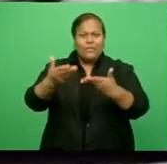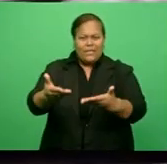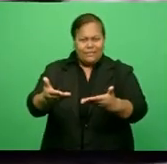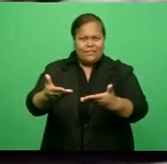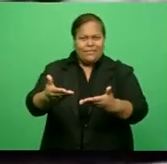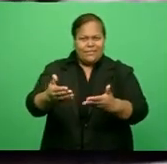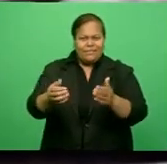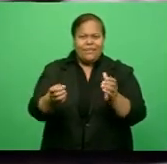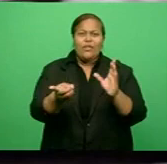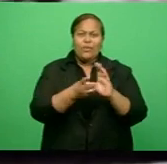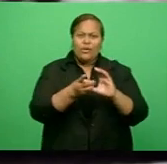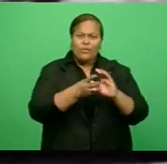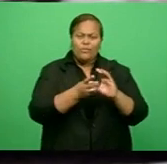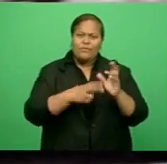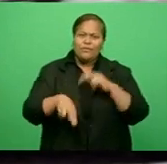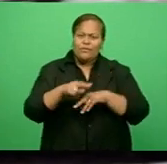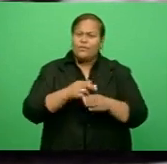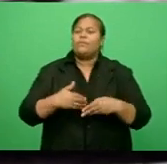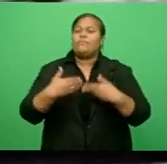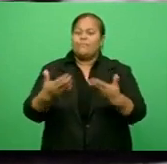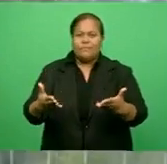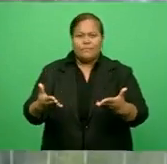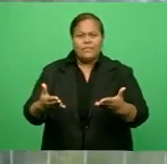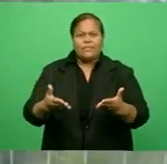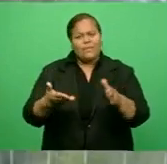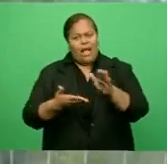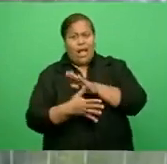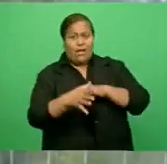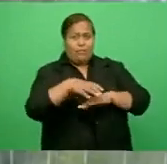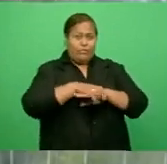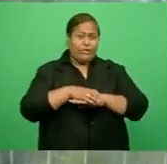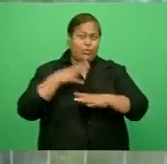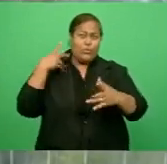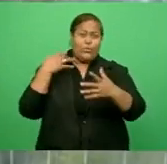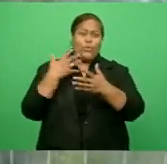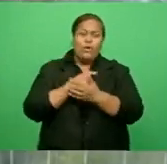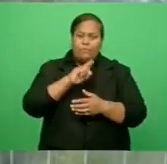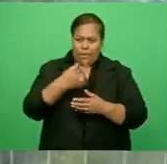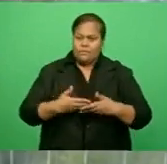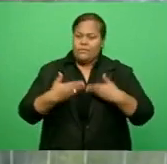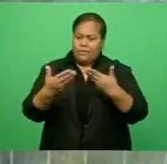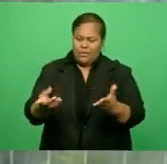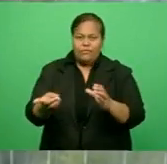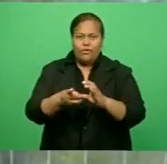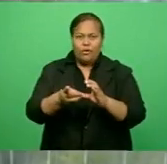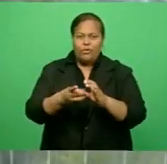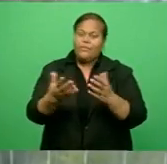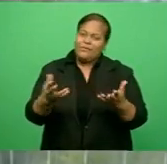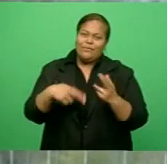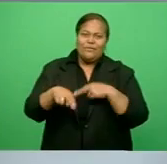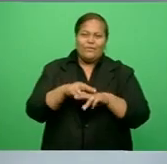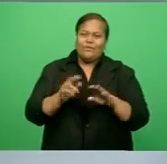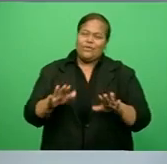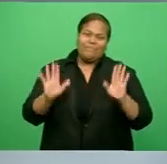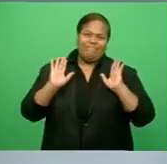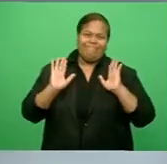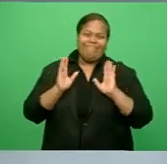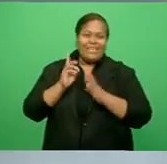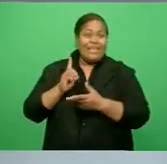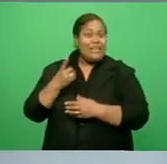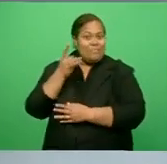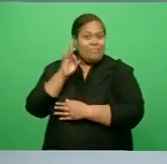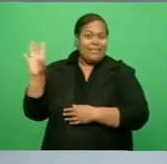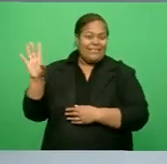being a British colony for a long time. This is something we hold dear to us who were present at Albert Park. Sevua